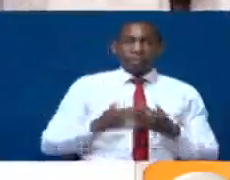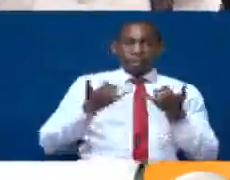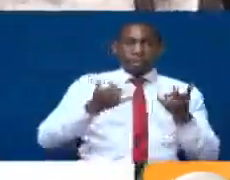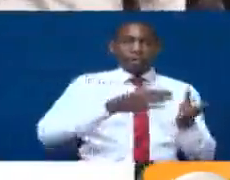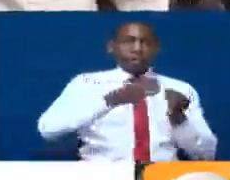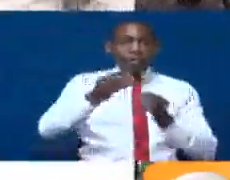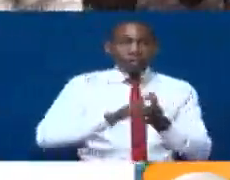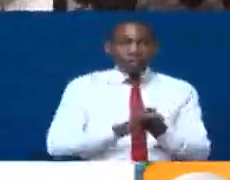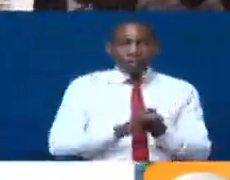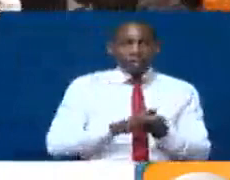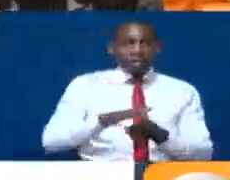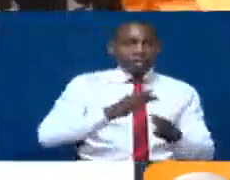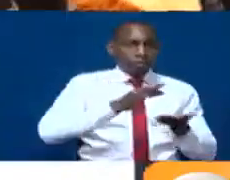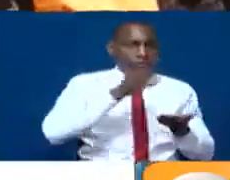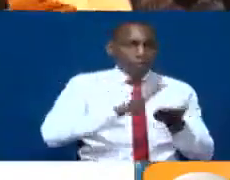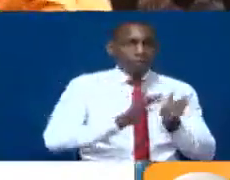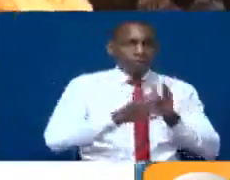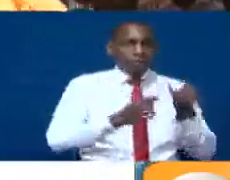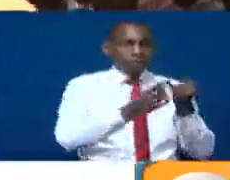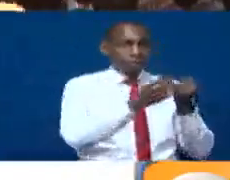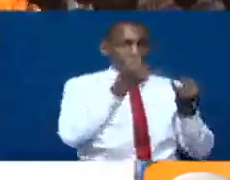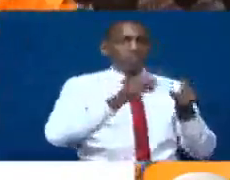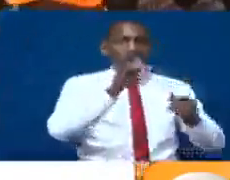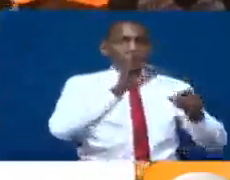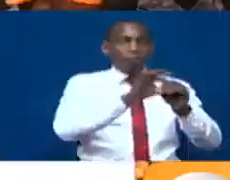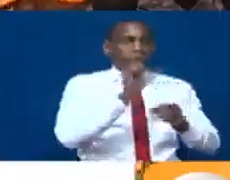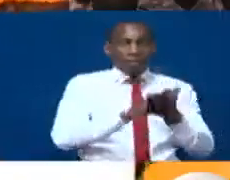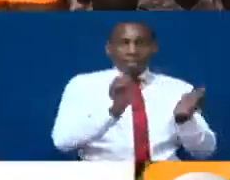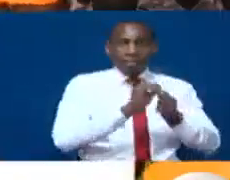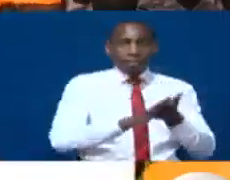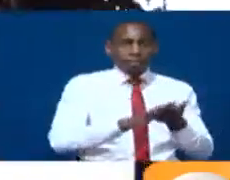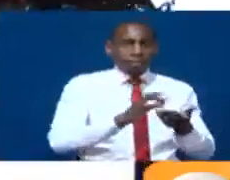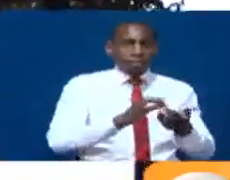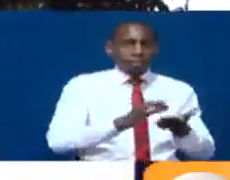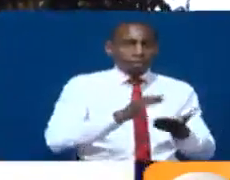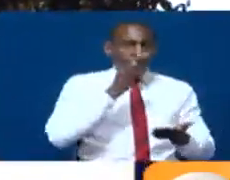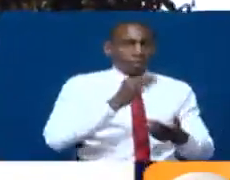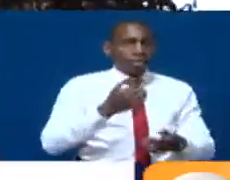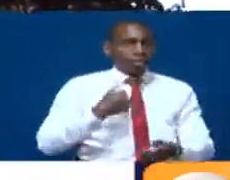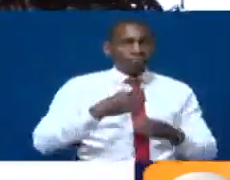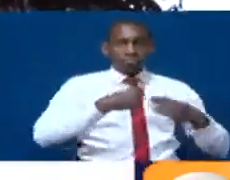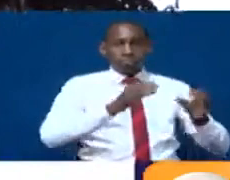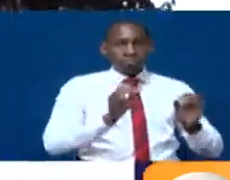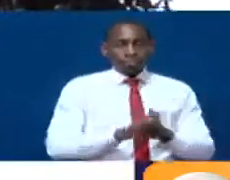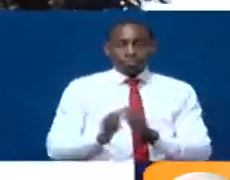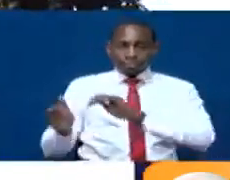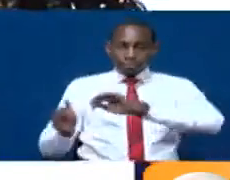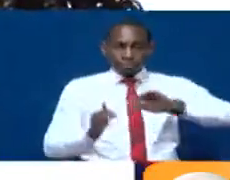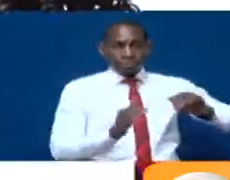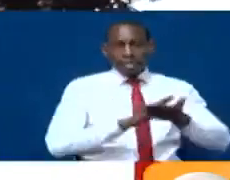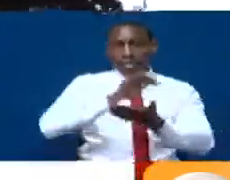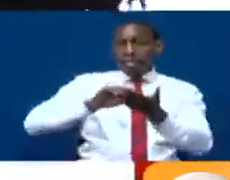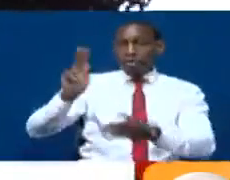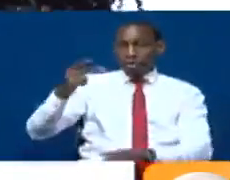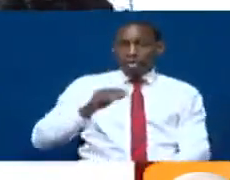Tukienda pale ya buza haujaonyesha rangi ya kura, huwezi kupatiwa buza ununue. Huko mkoa ya kati huko